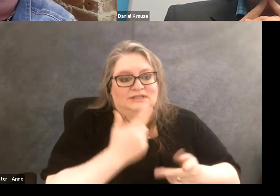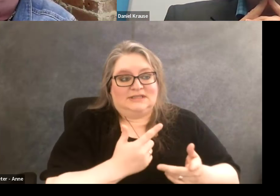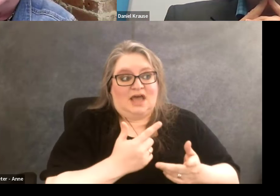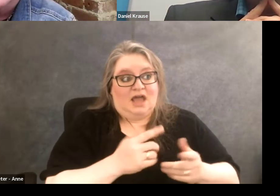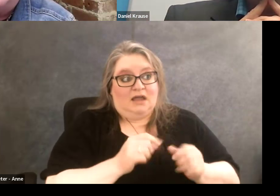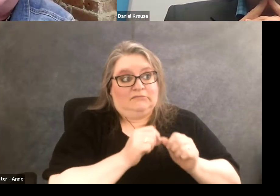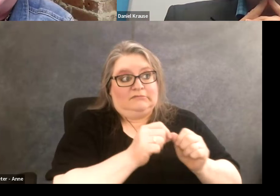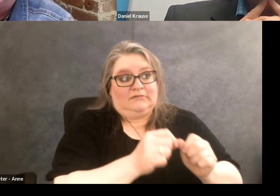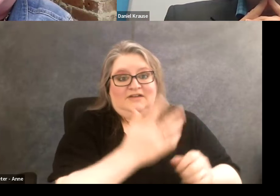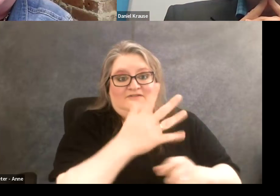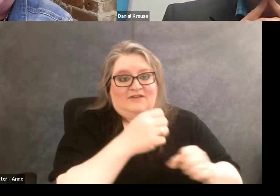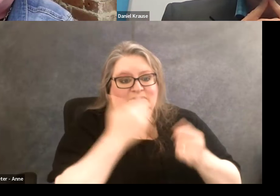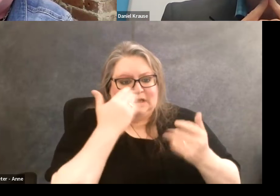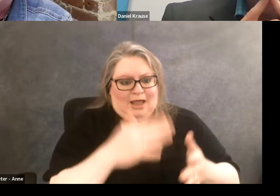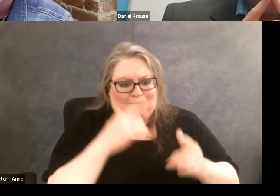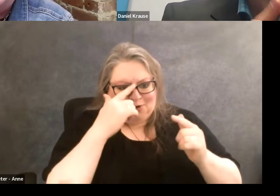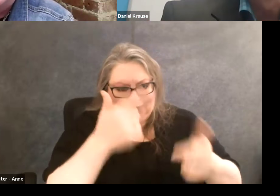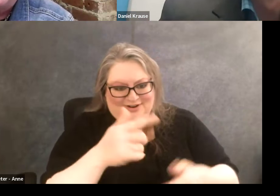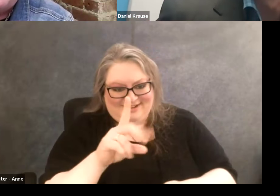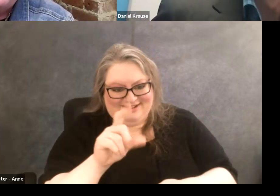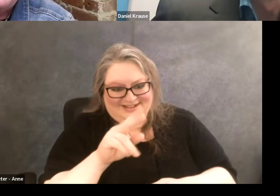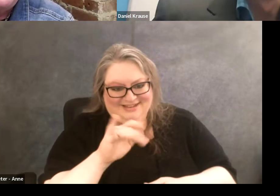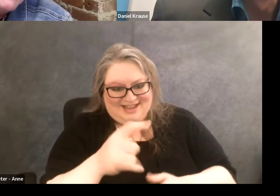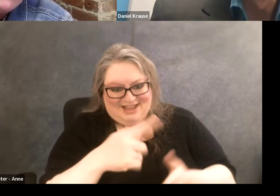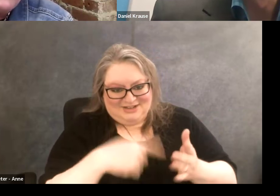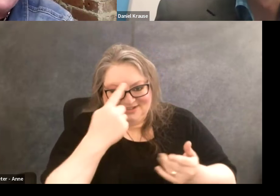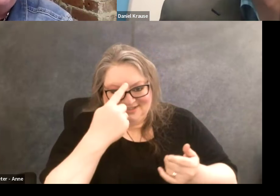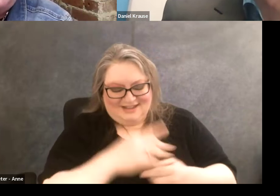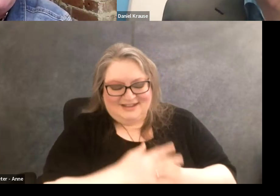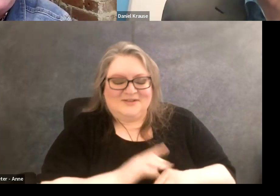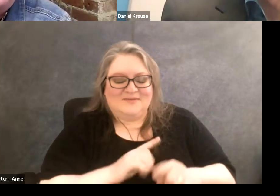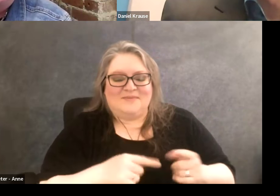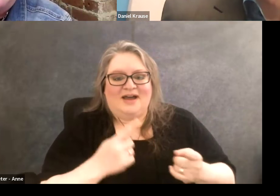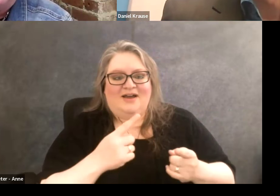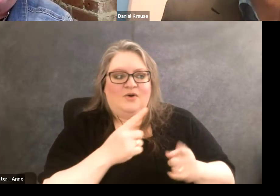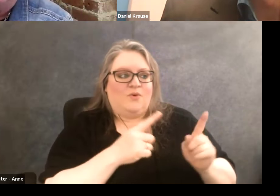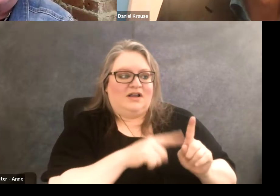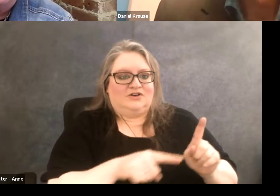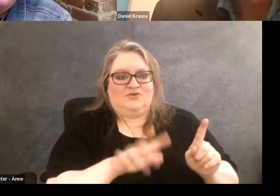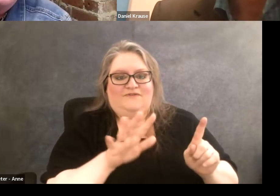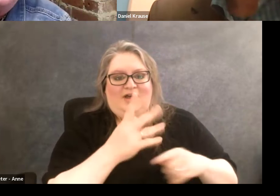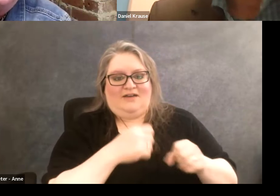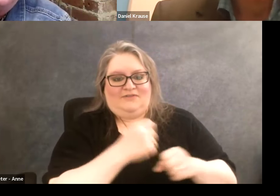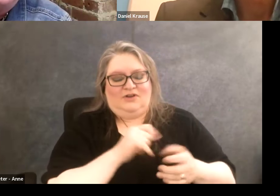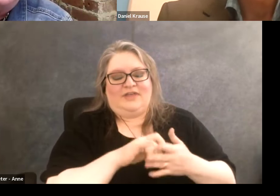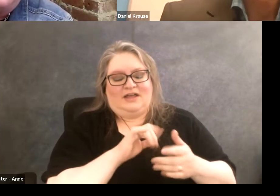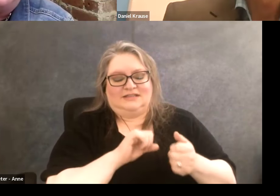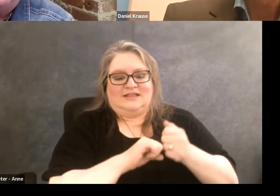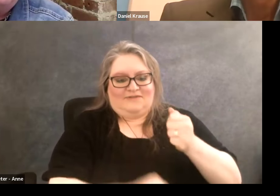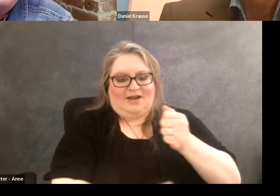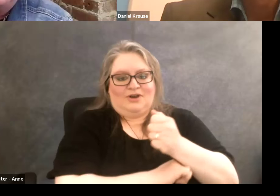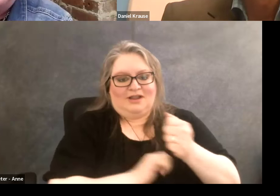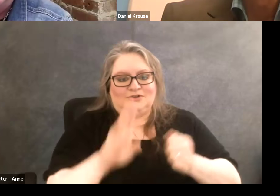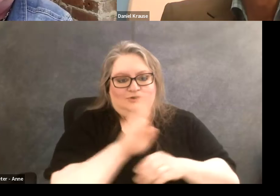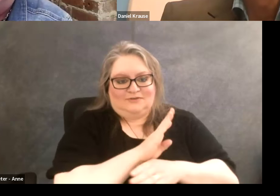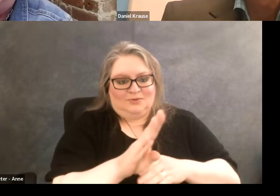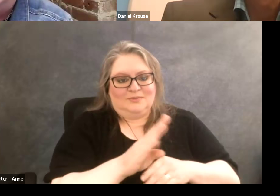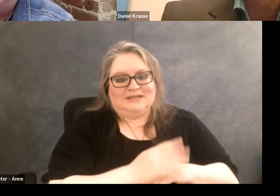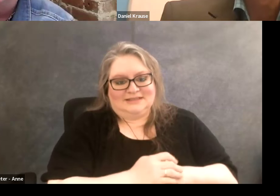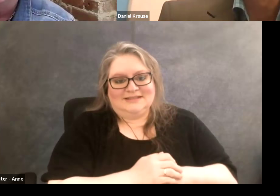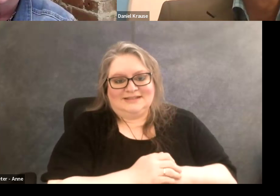years. I don't know what Daniel thinks, but those first, 1 to 5 years are the foundation that you're building for your